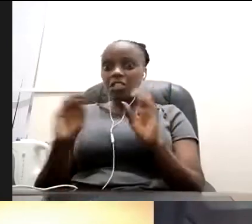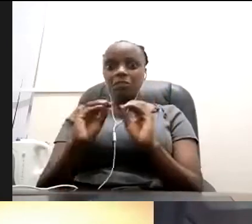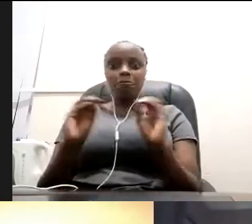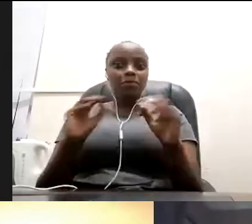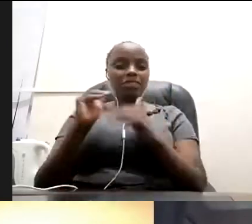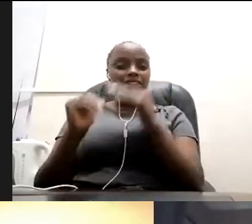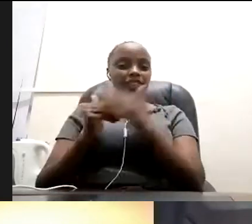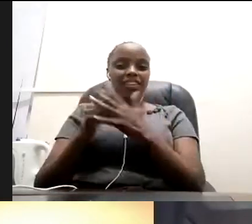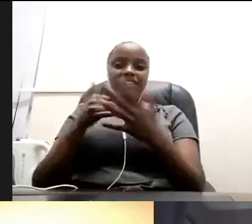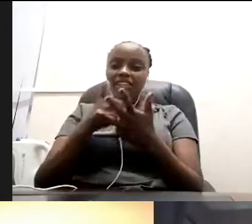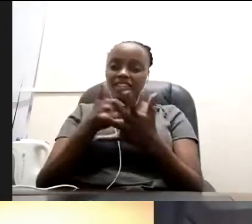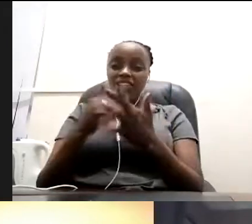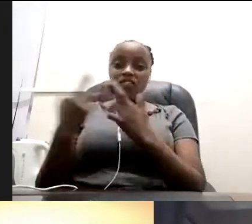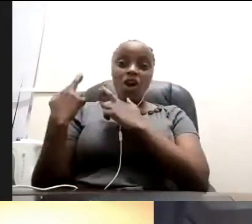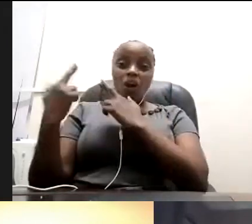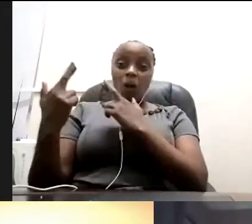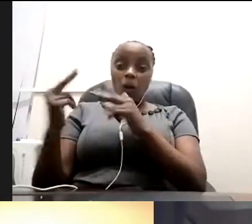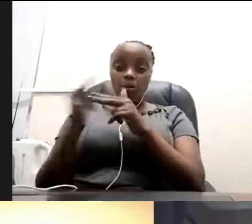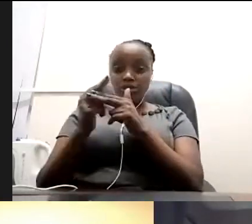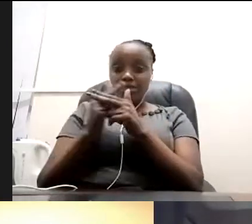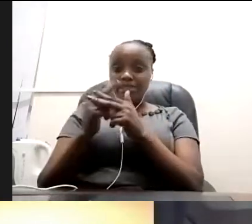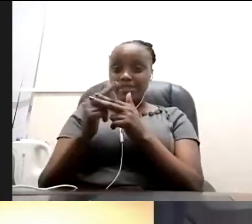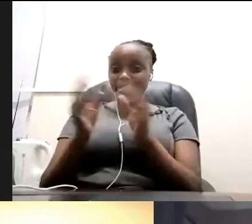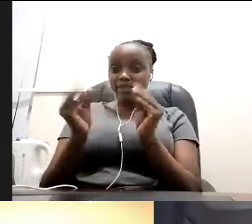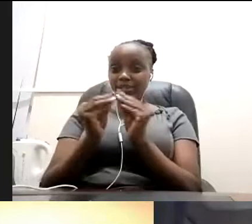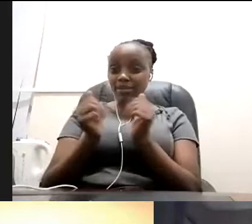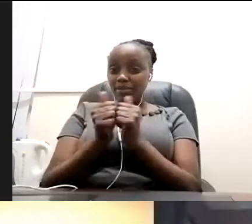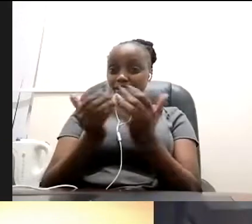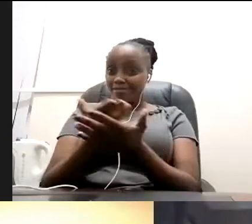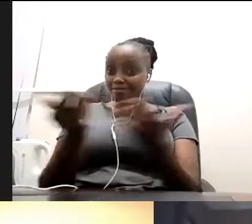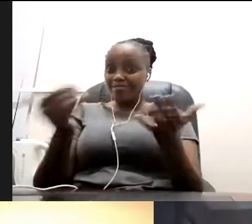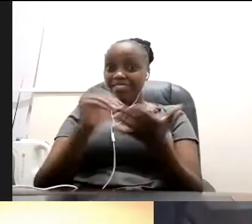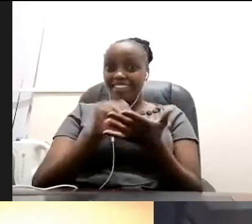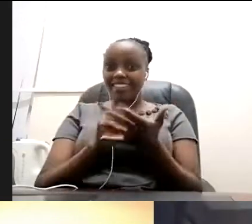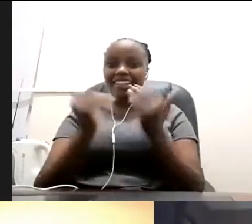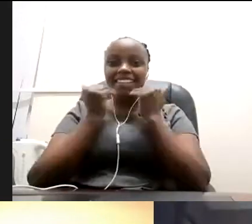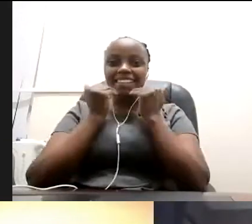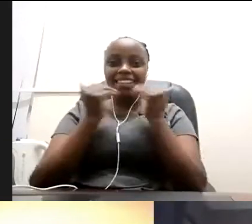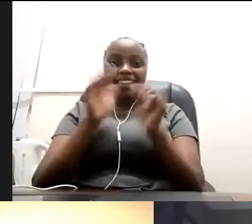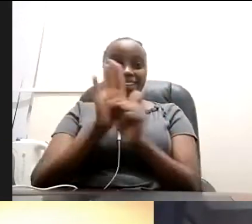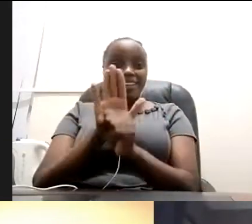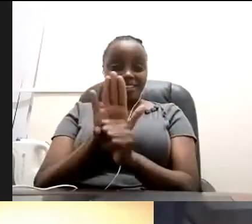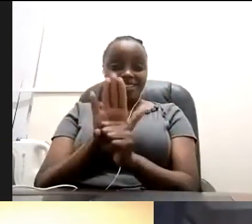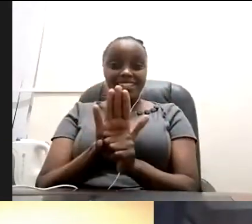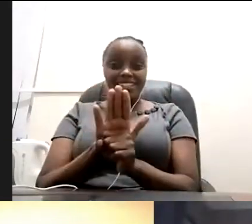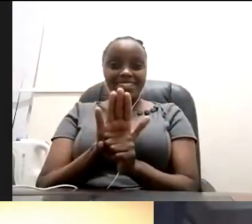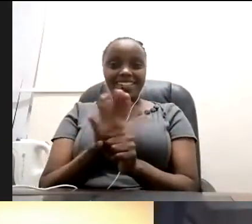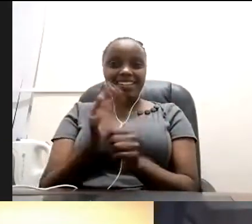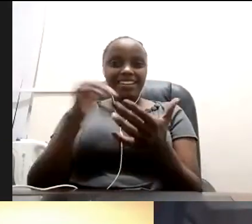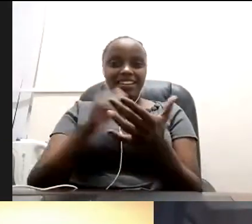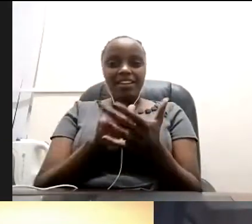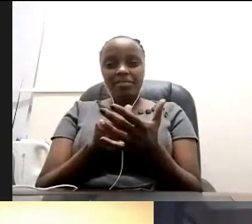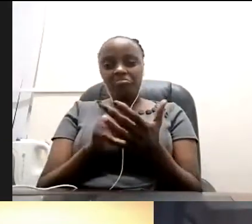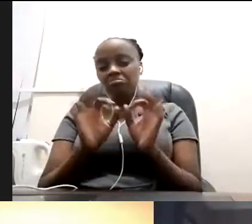and I hope to see you very soon back again. Thank you very much, and once again, bravo for